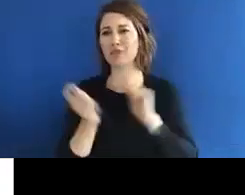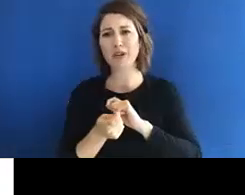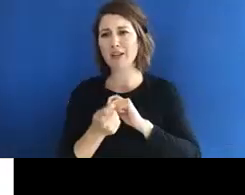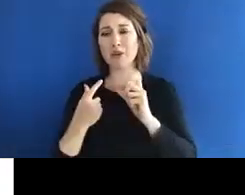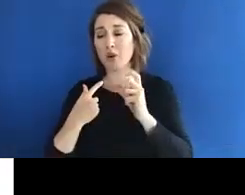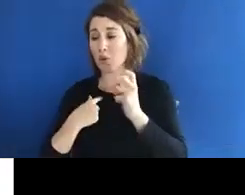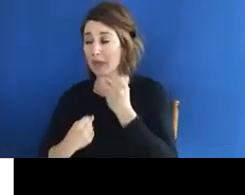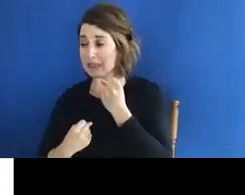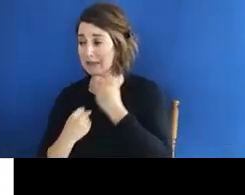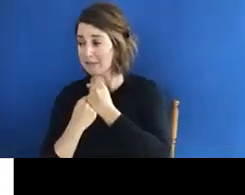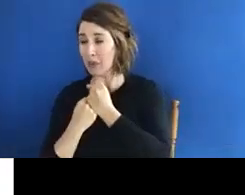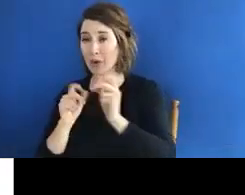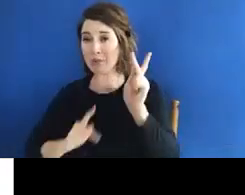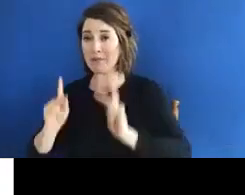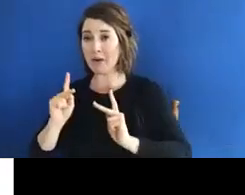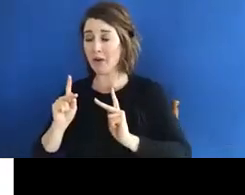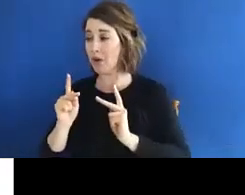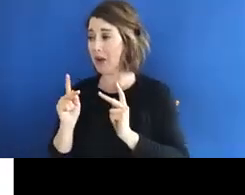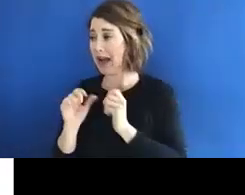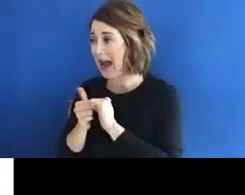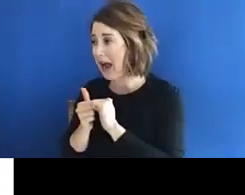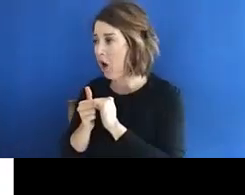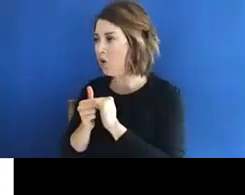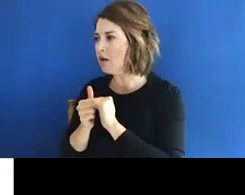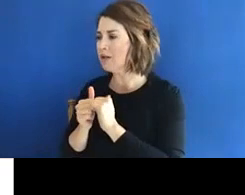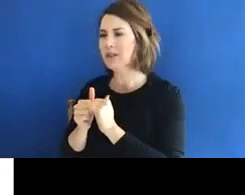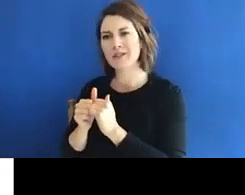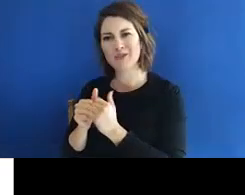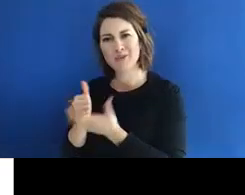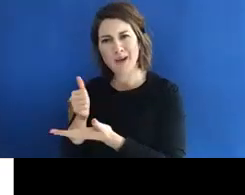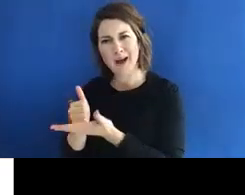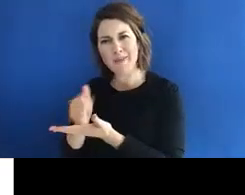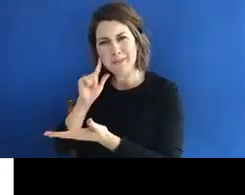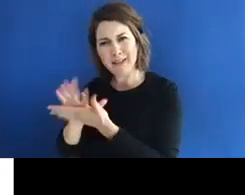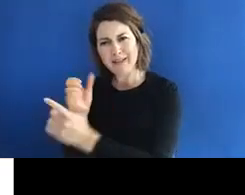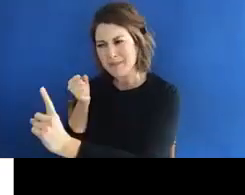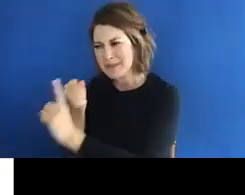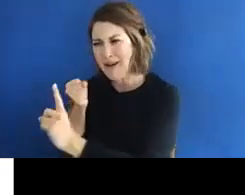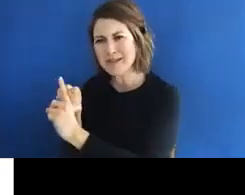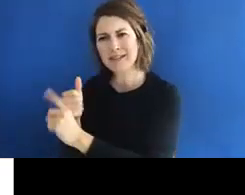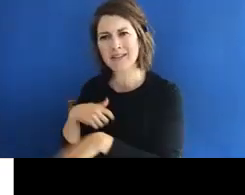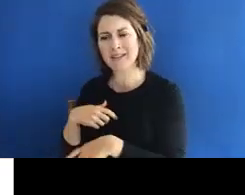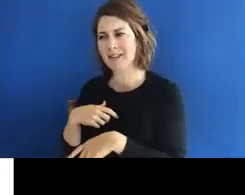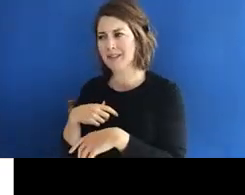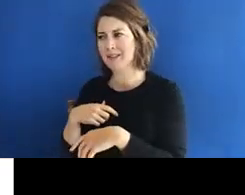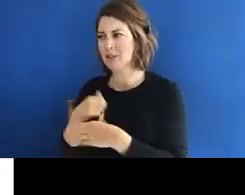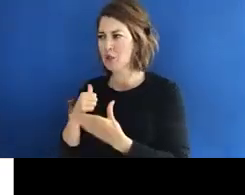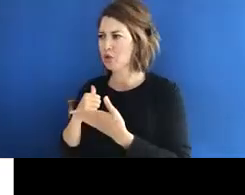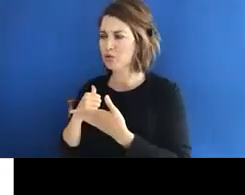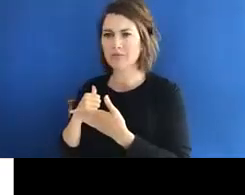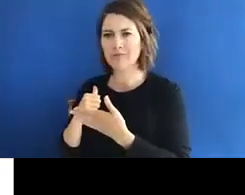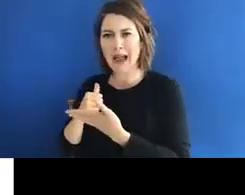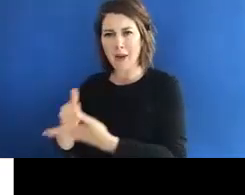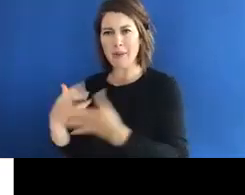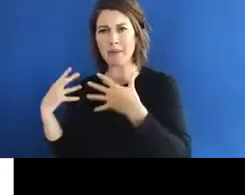by helping them believe in themselves, giving them the confidence and the support so that they can be successful. And that's one thing that shouldn't